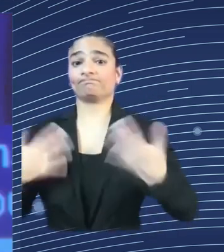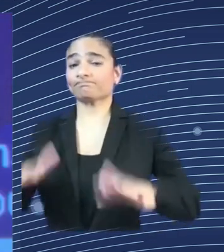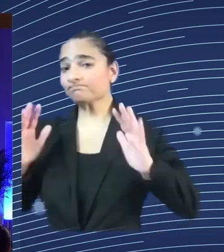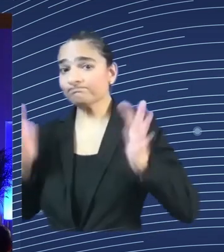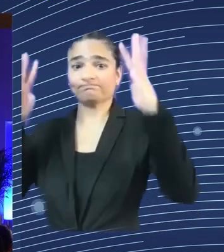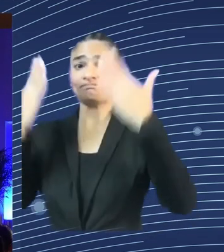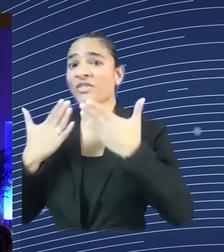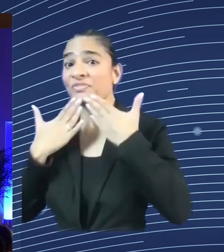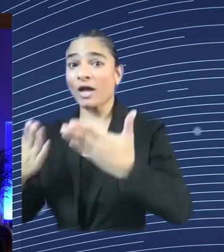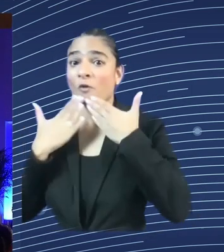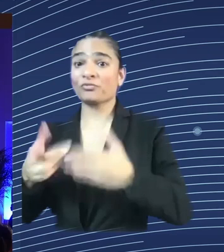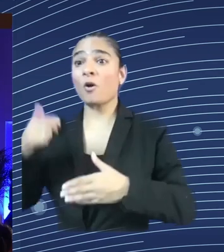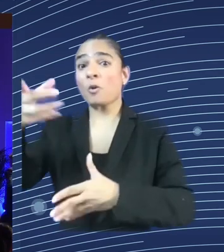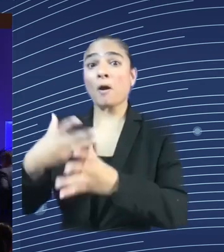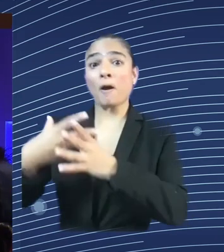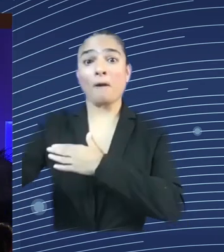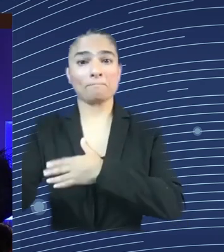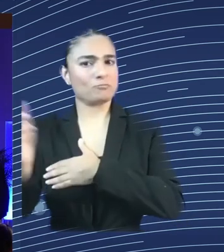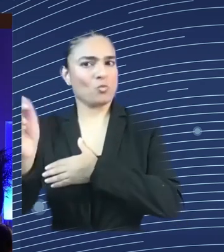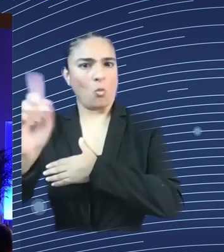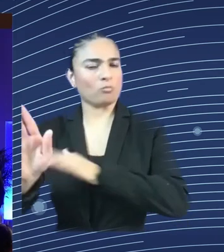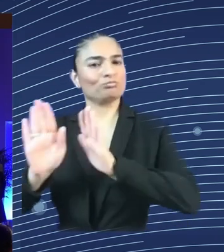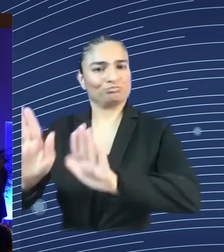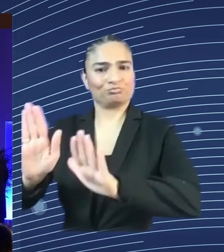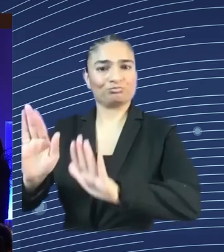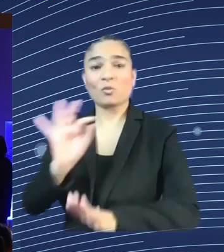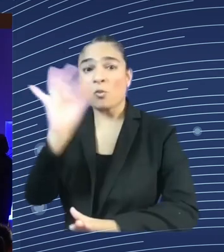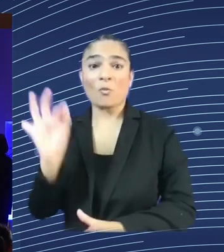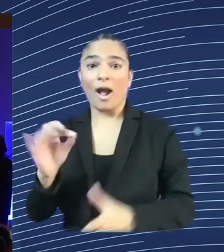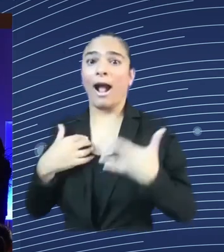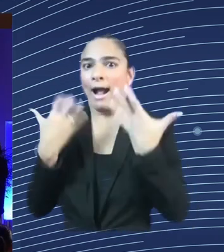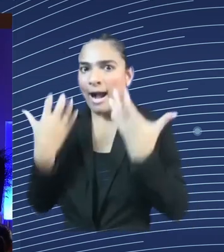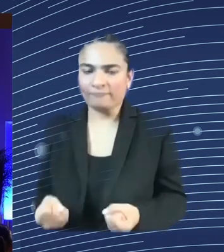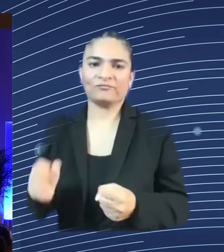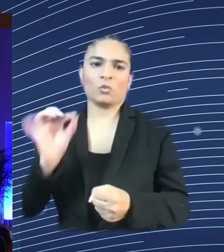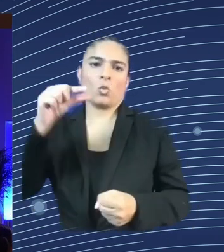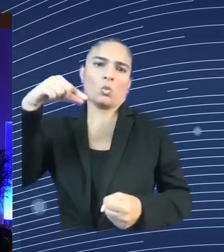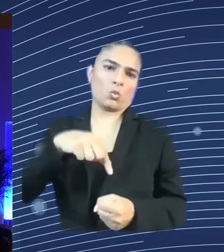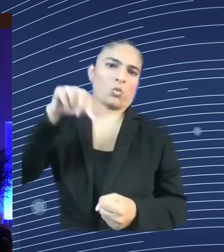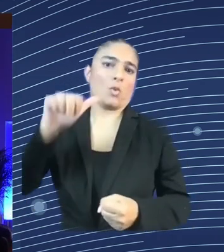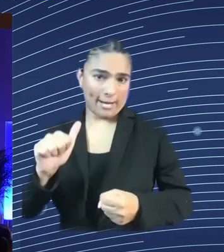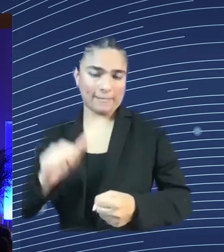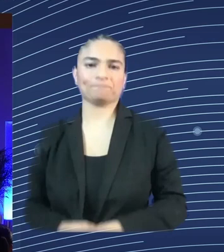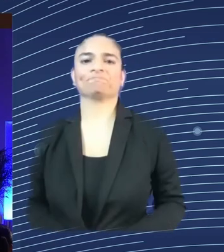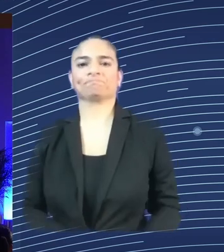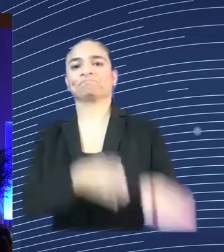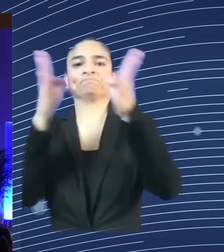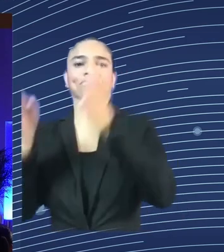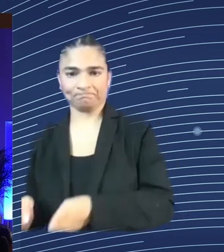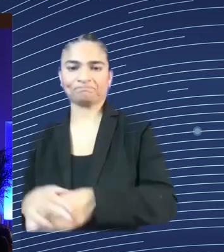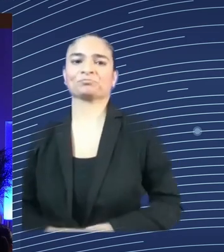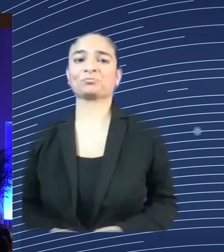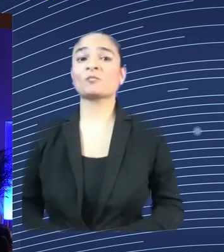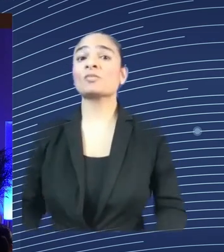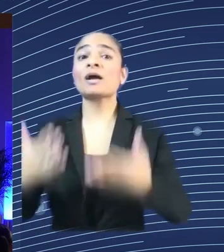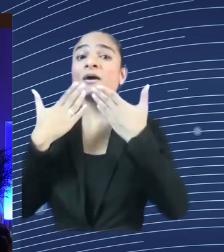presentation. Please. Thank you. As the participants in the panel approach, let me